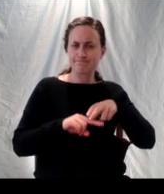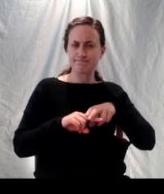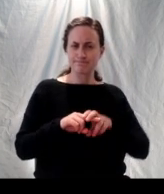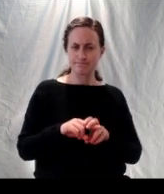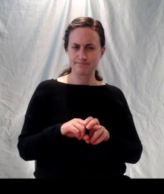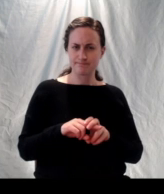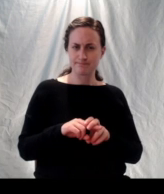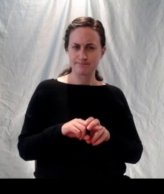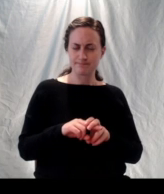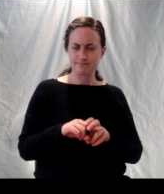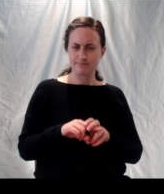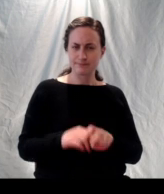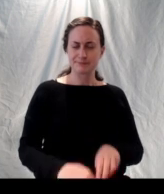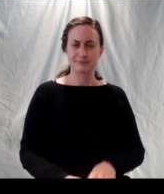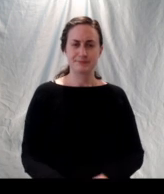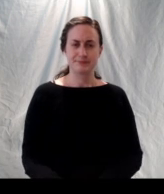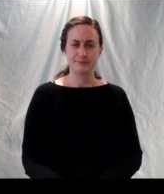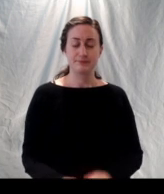Somebody cooking dinner?